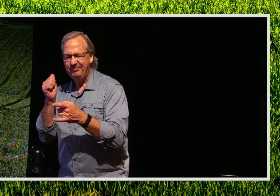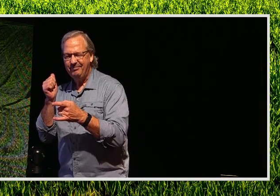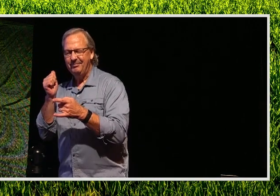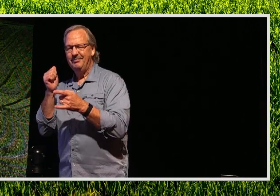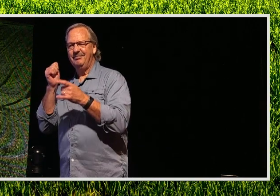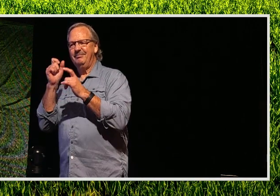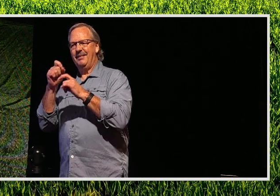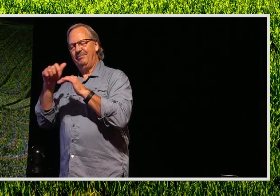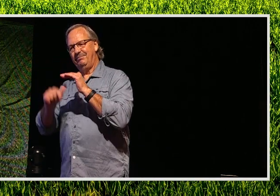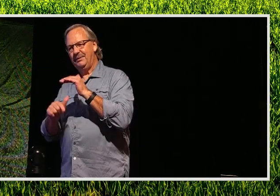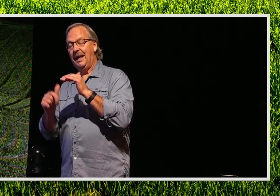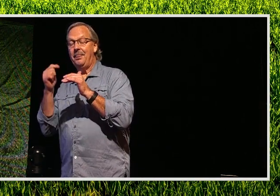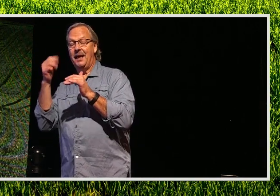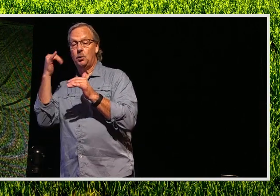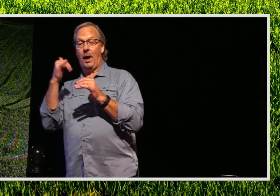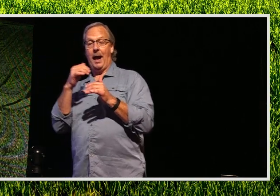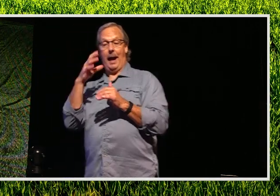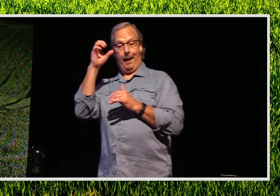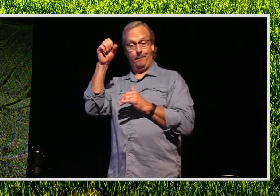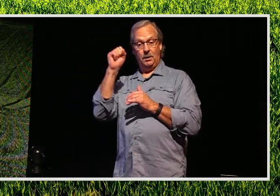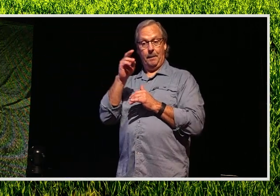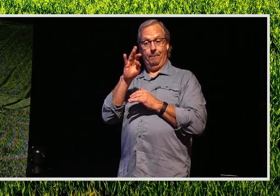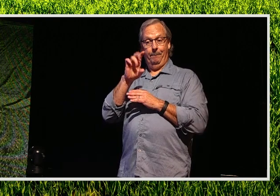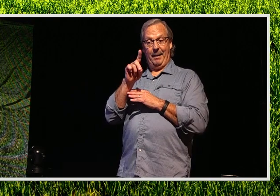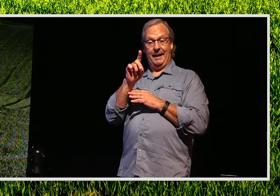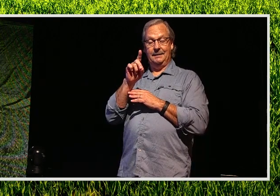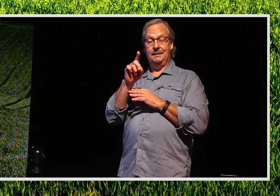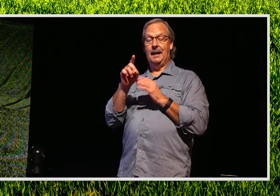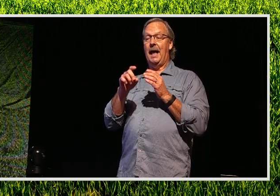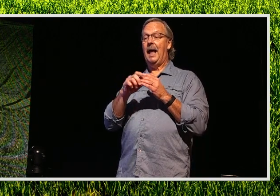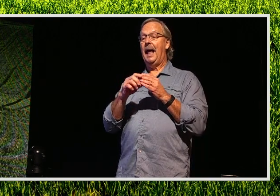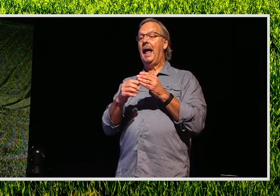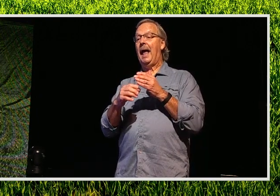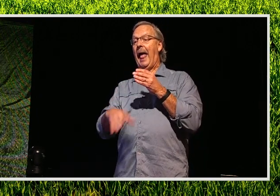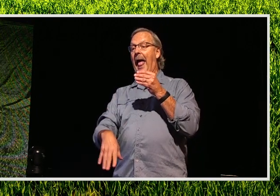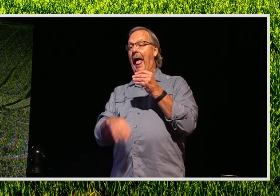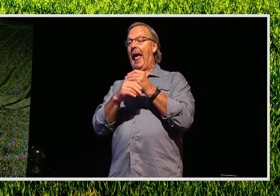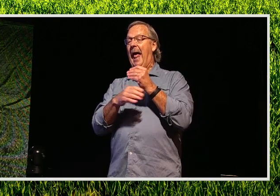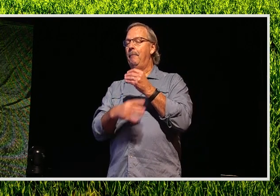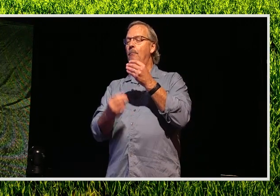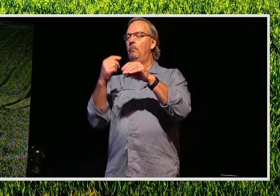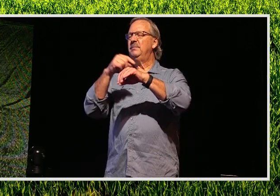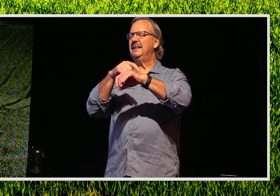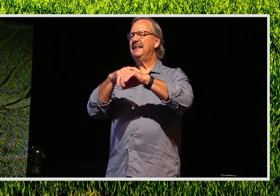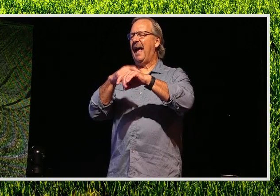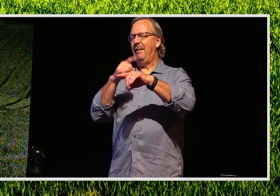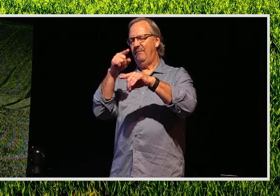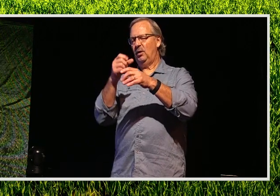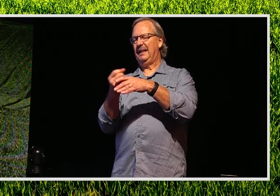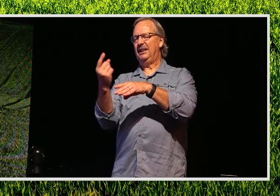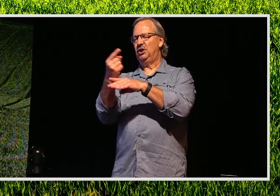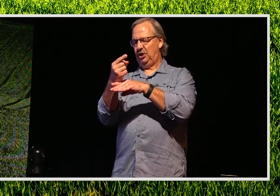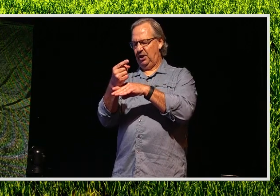President Biden gave an extension for the requirement until next year. But now they have us. And so if we win the $1